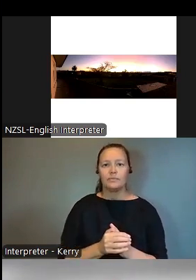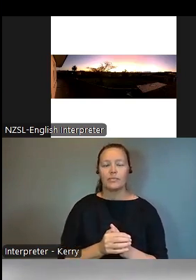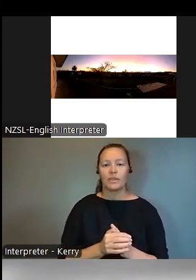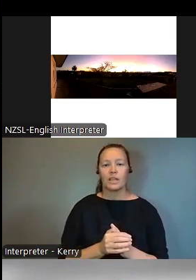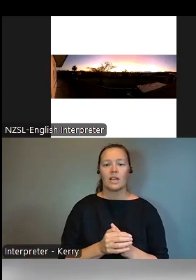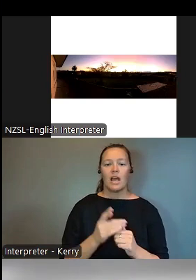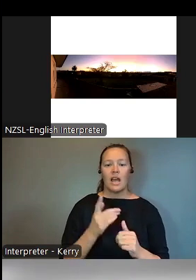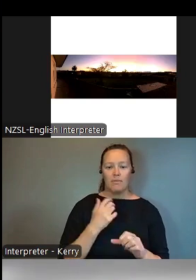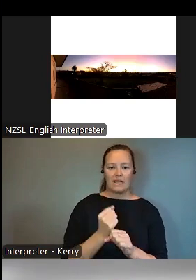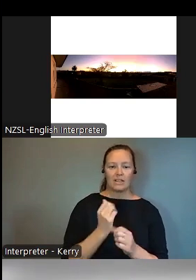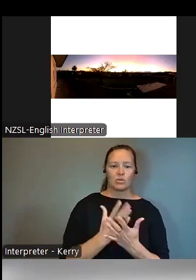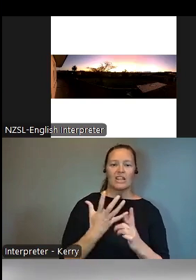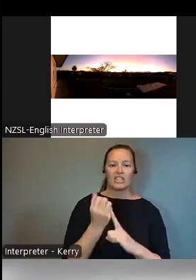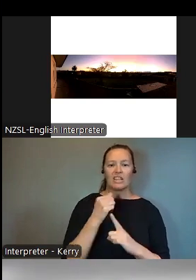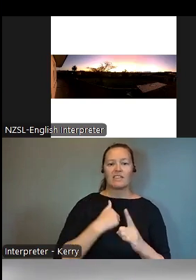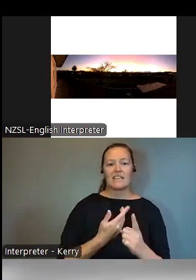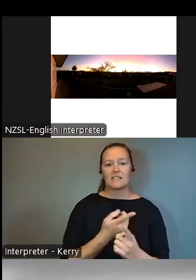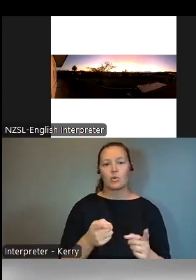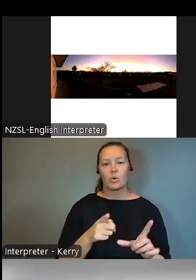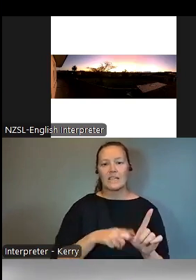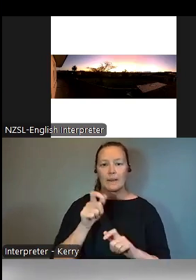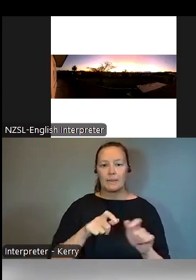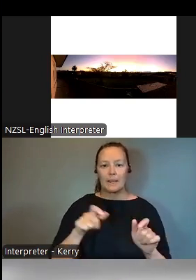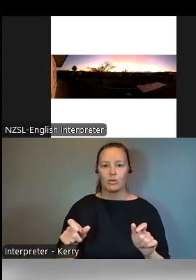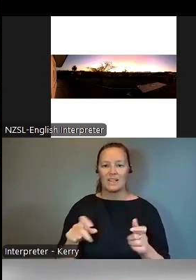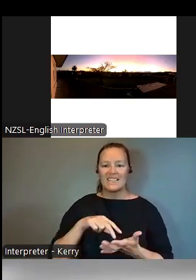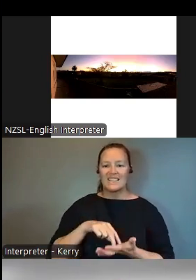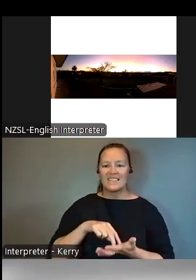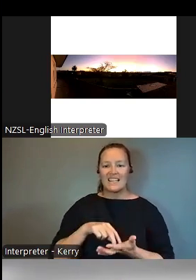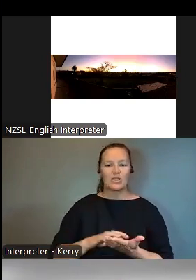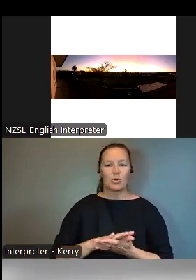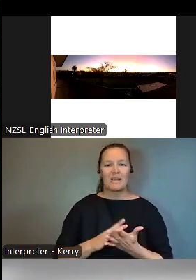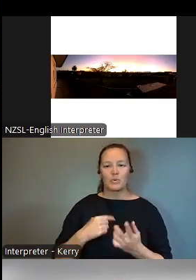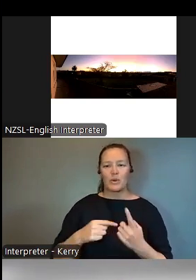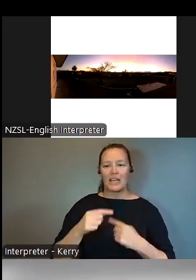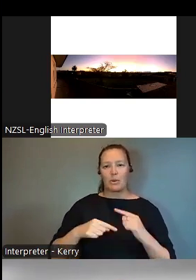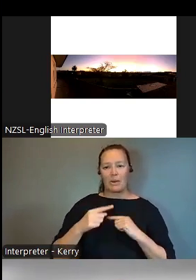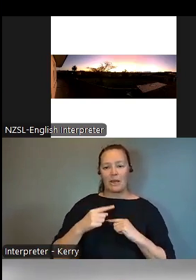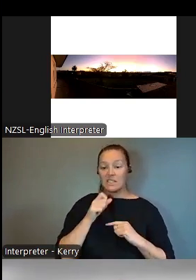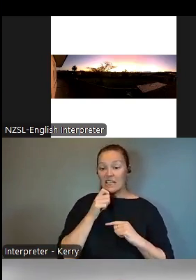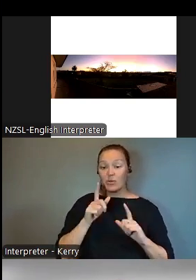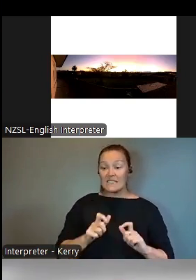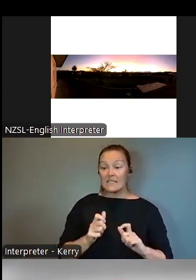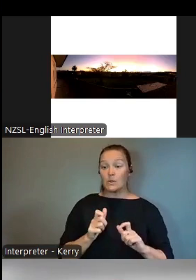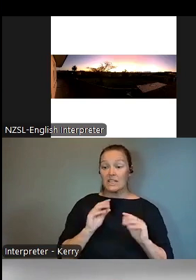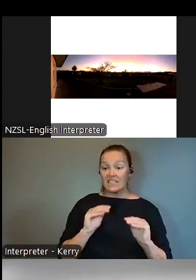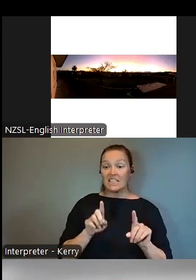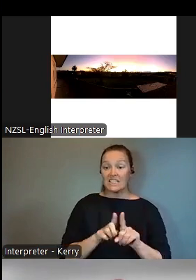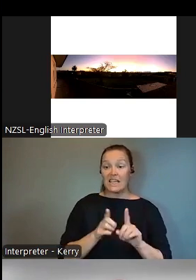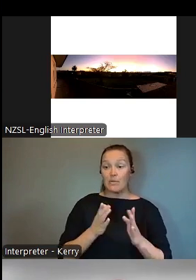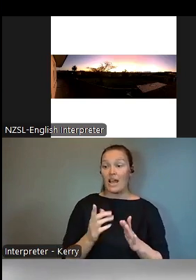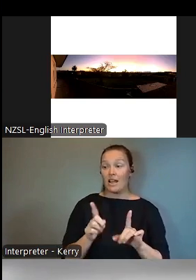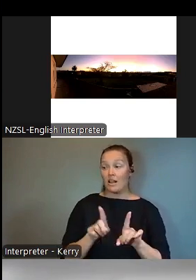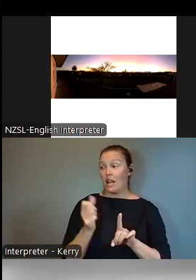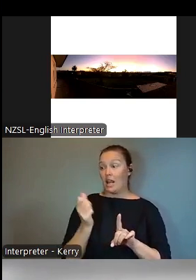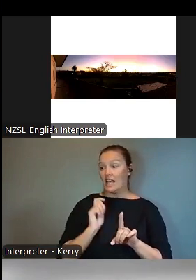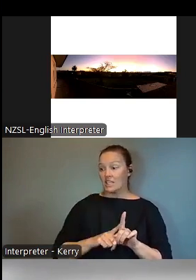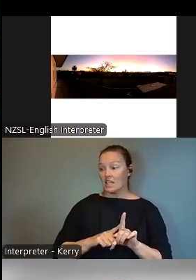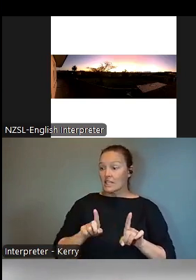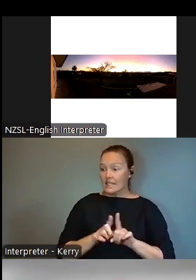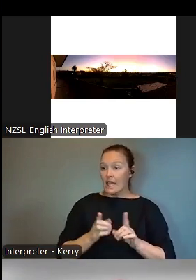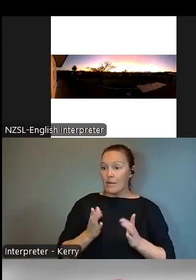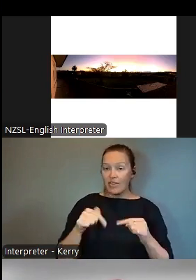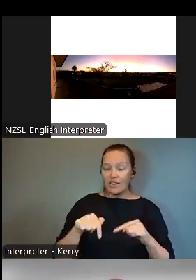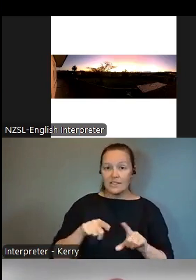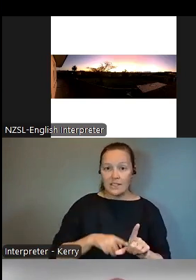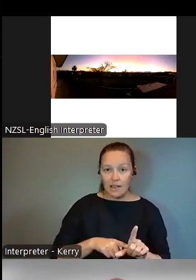young people. Standing still is going backwards. If we're still teaching this year the way that we did last year, which was the way we did the previous